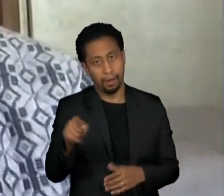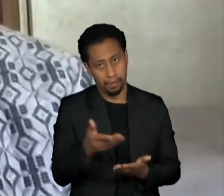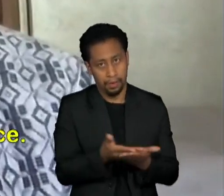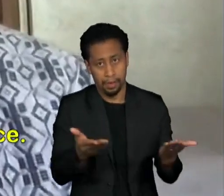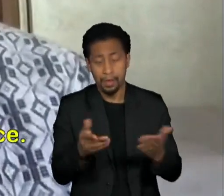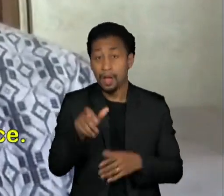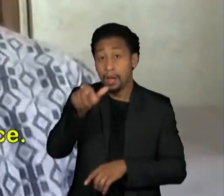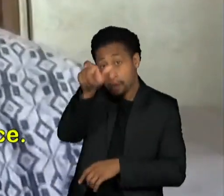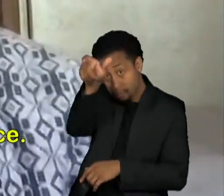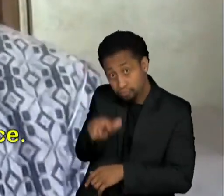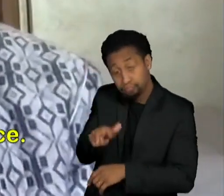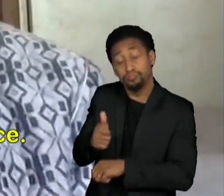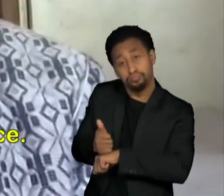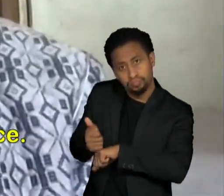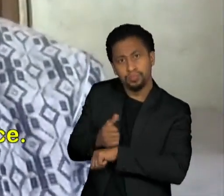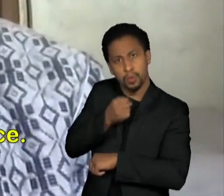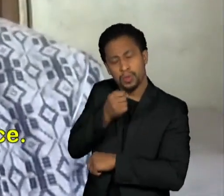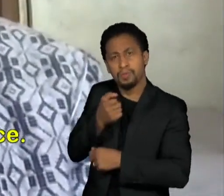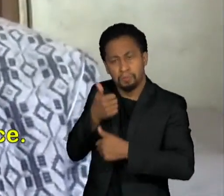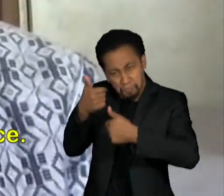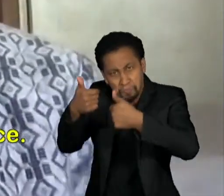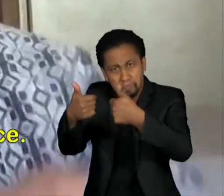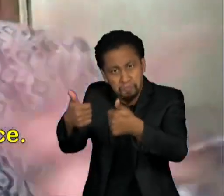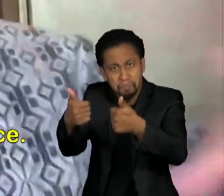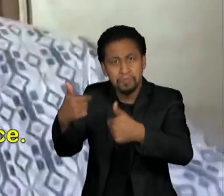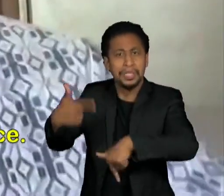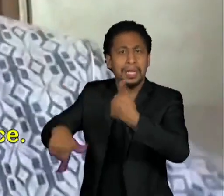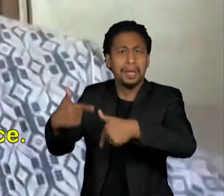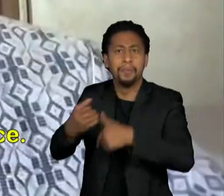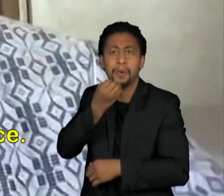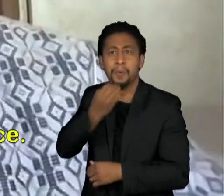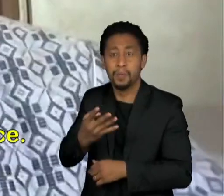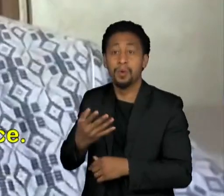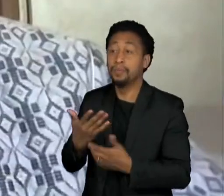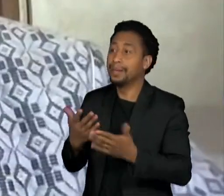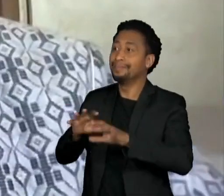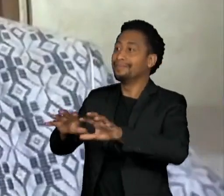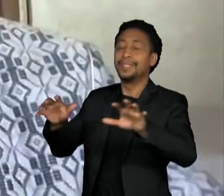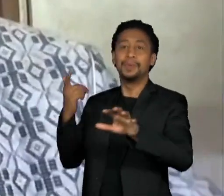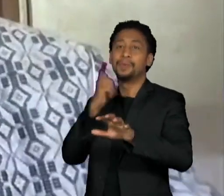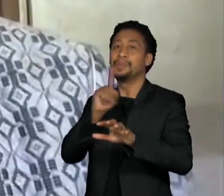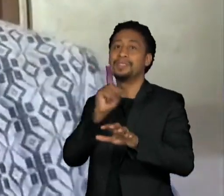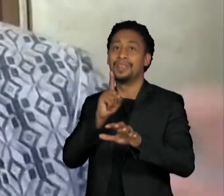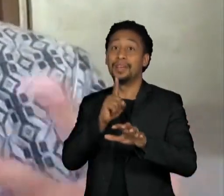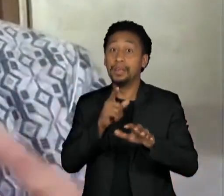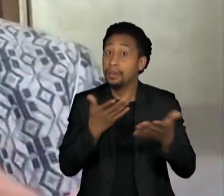the reach. And bad journalism is the one that gets the widest reach. It's